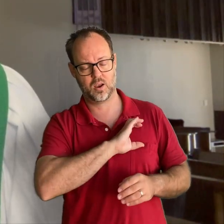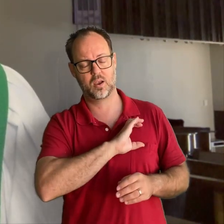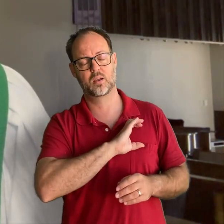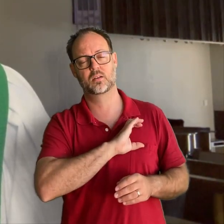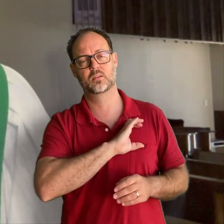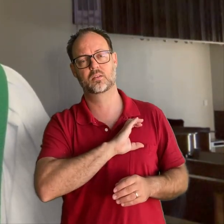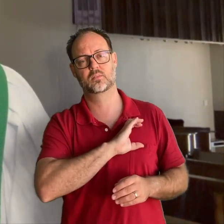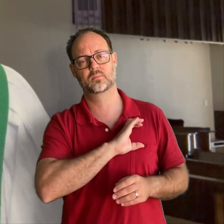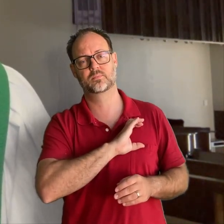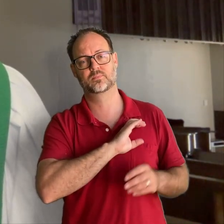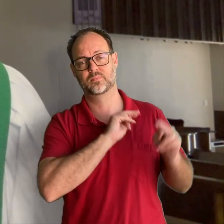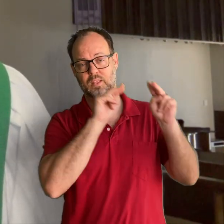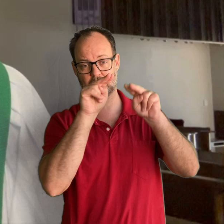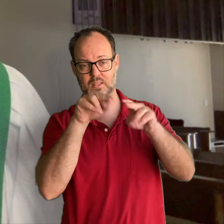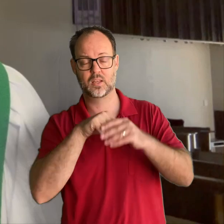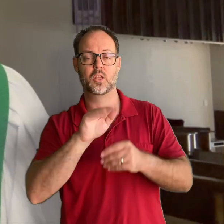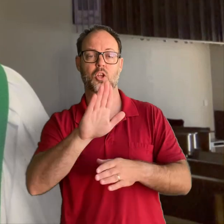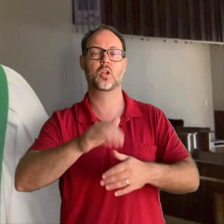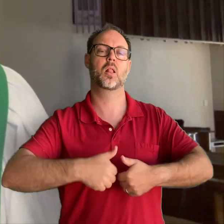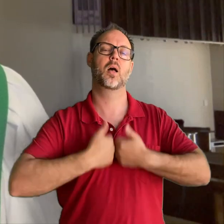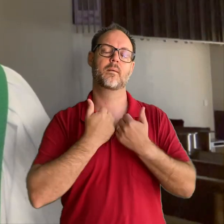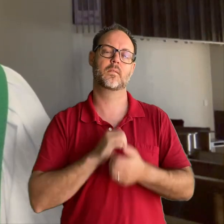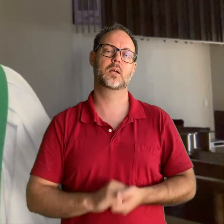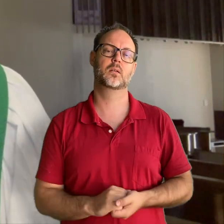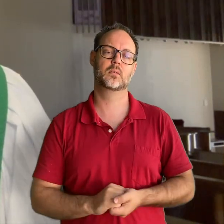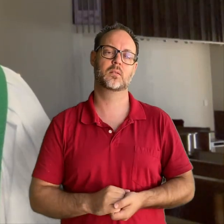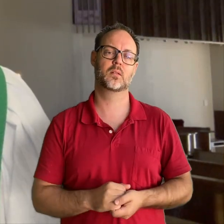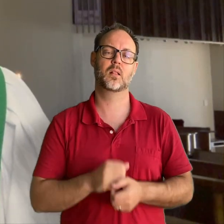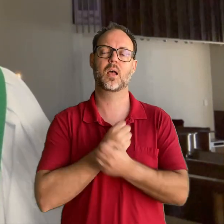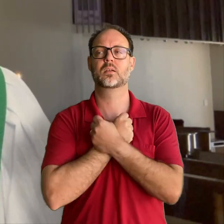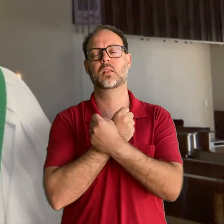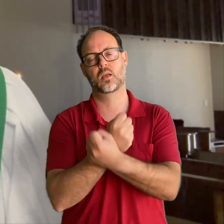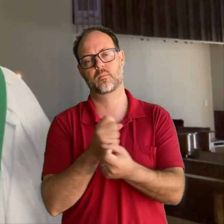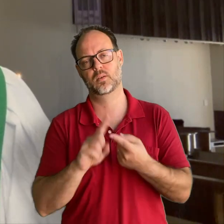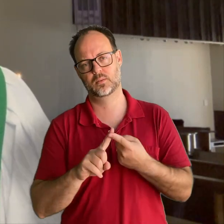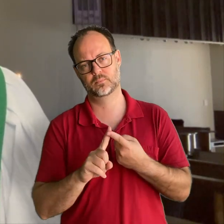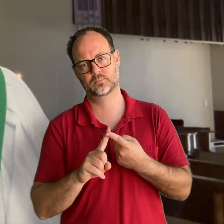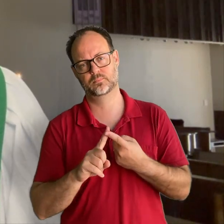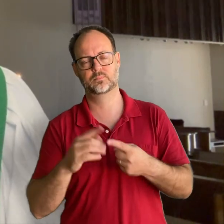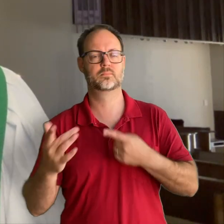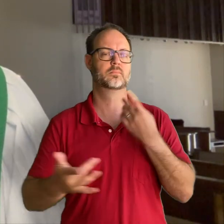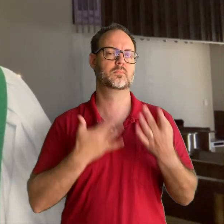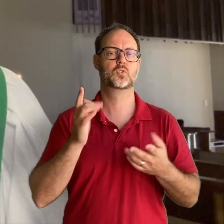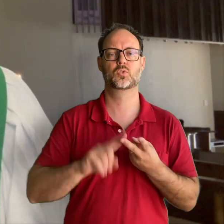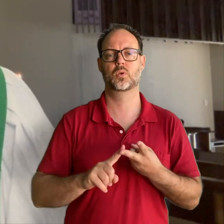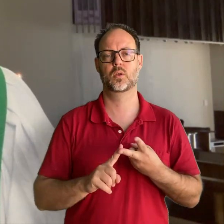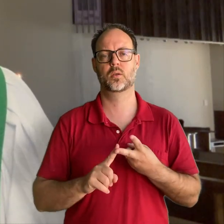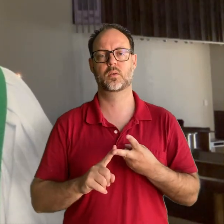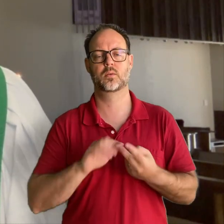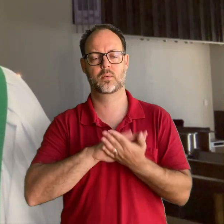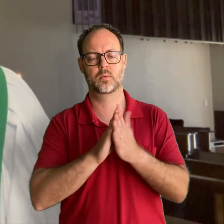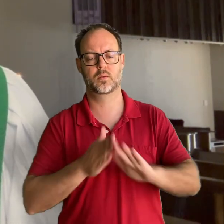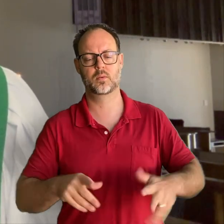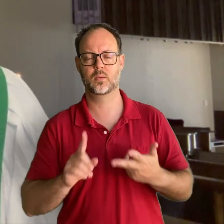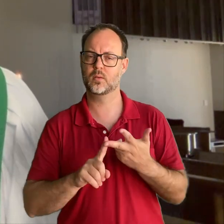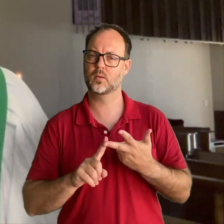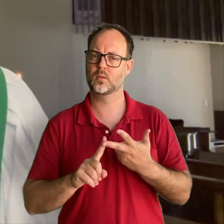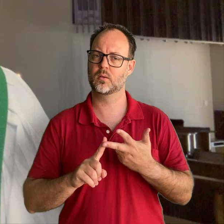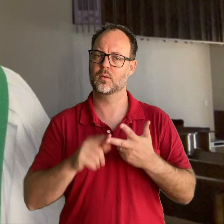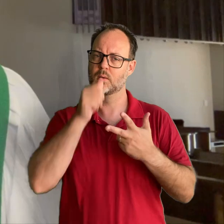traits are seen in your life. Things like love, joy,